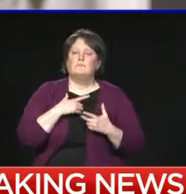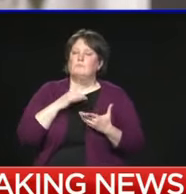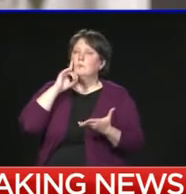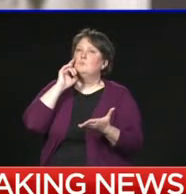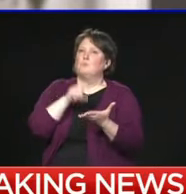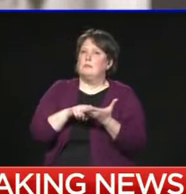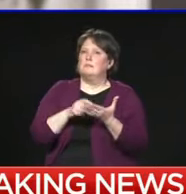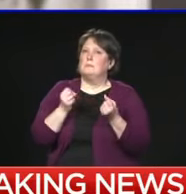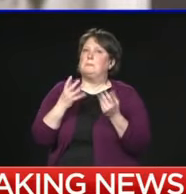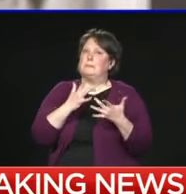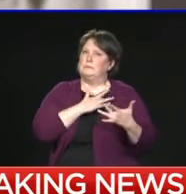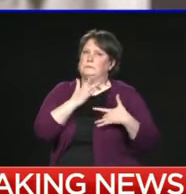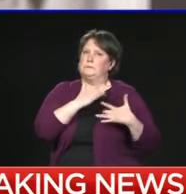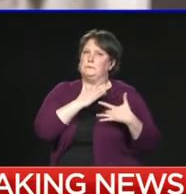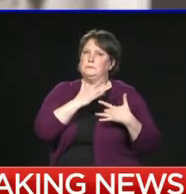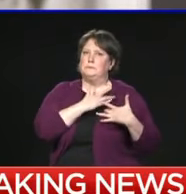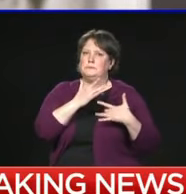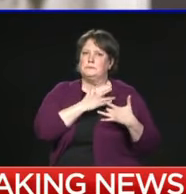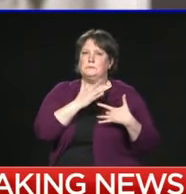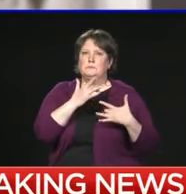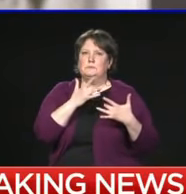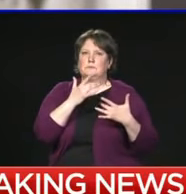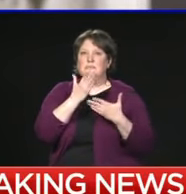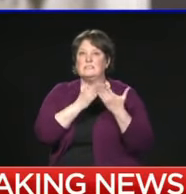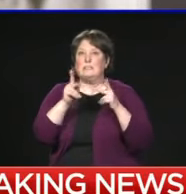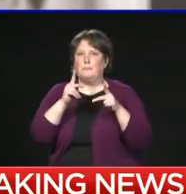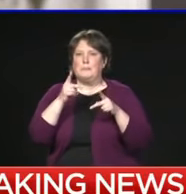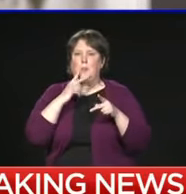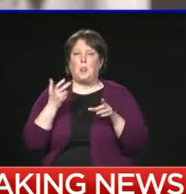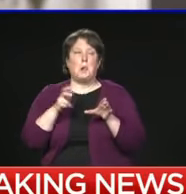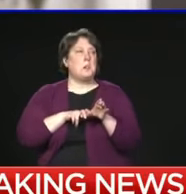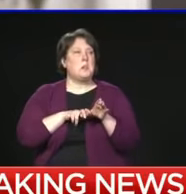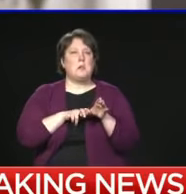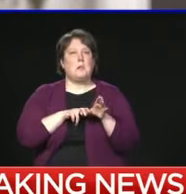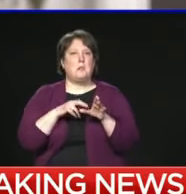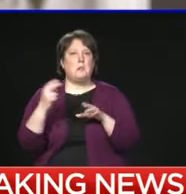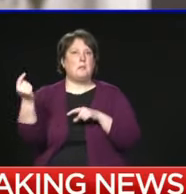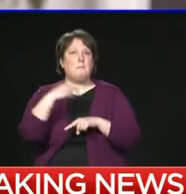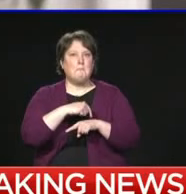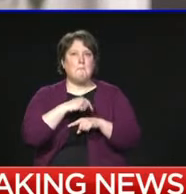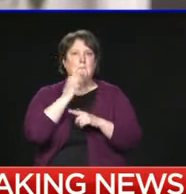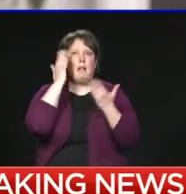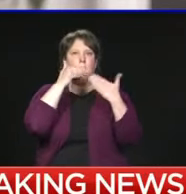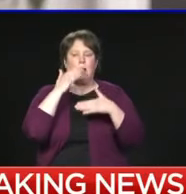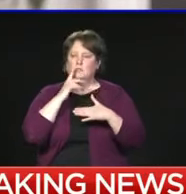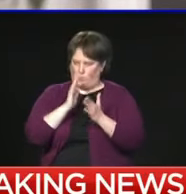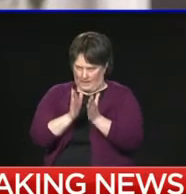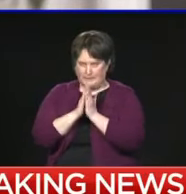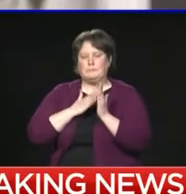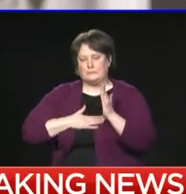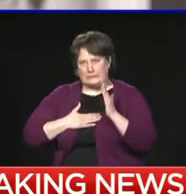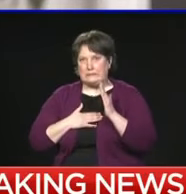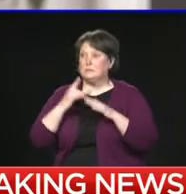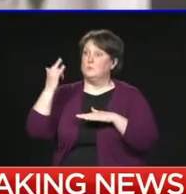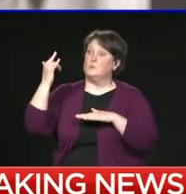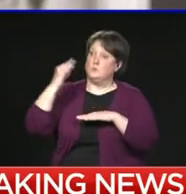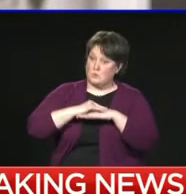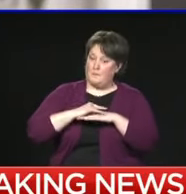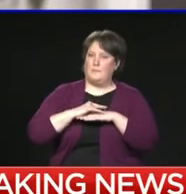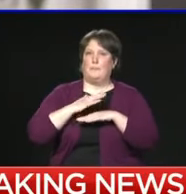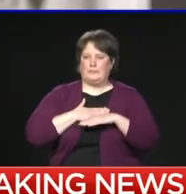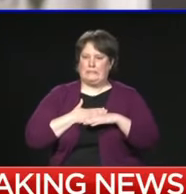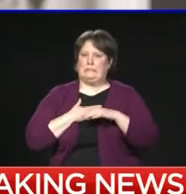many concerns about passengers returning to Canada, which is why we're asking people to immediately